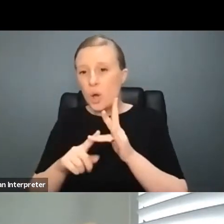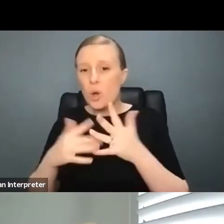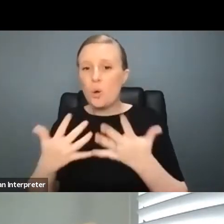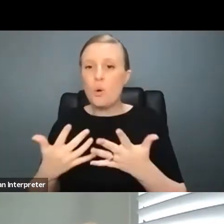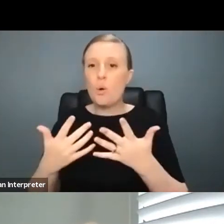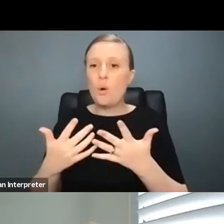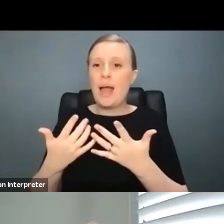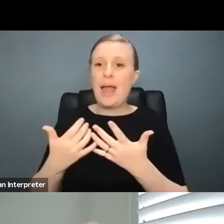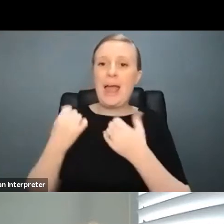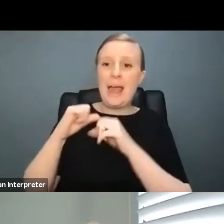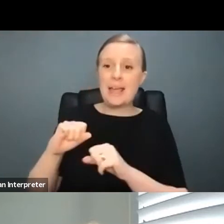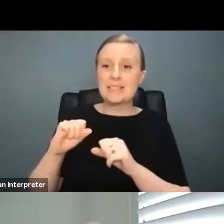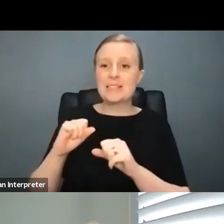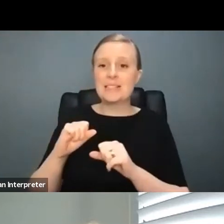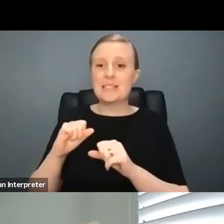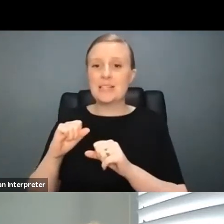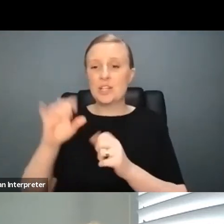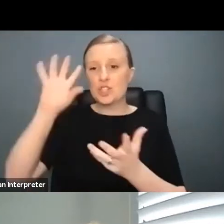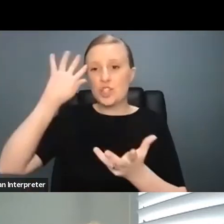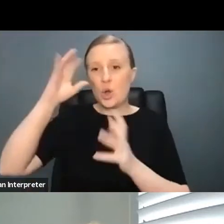antipsychotic type medications.